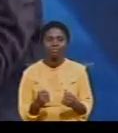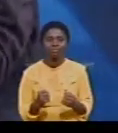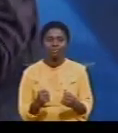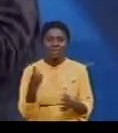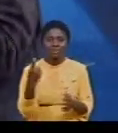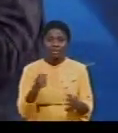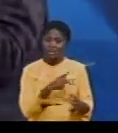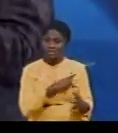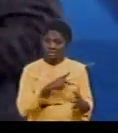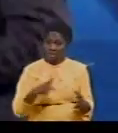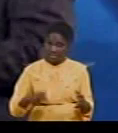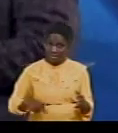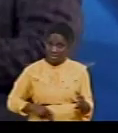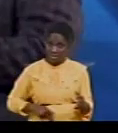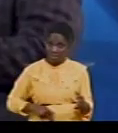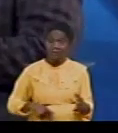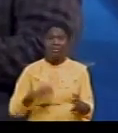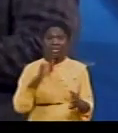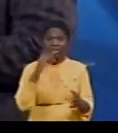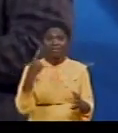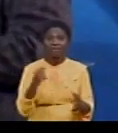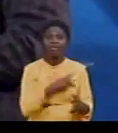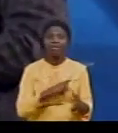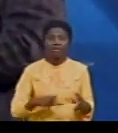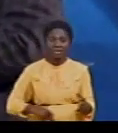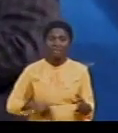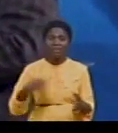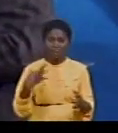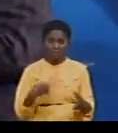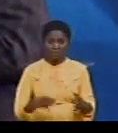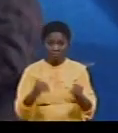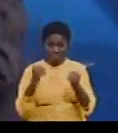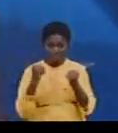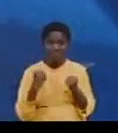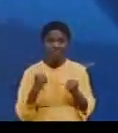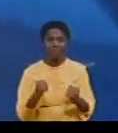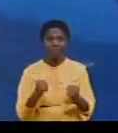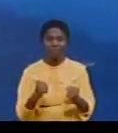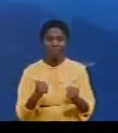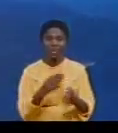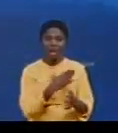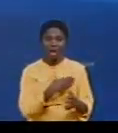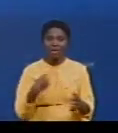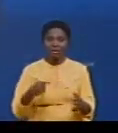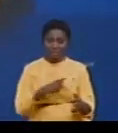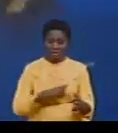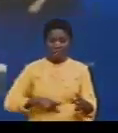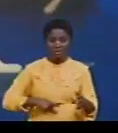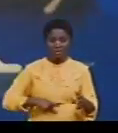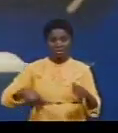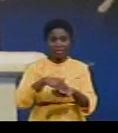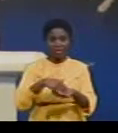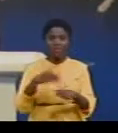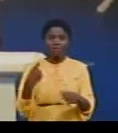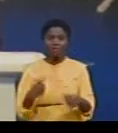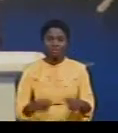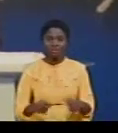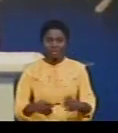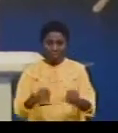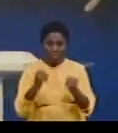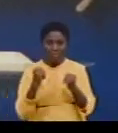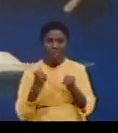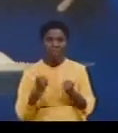The king is a king of majesty. And the kingdom, the majestic